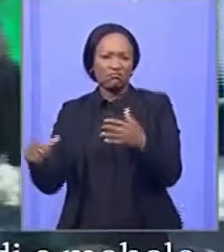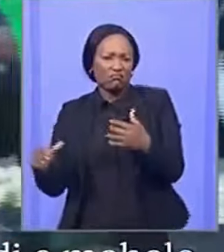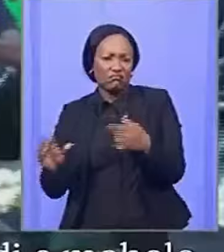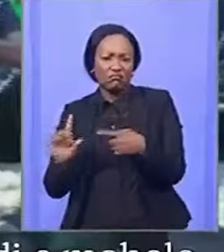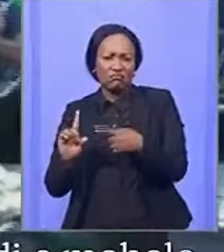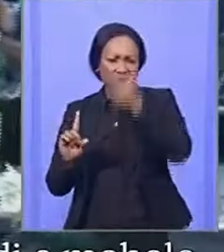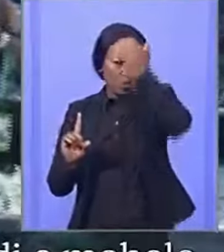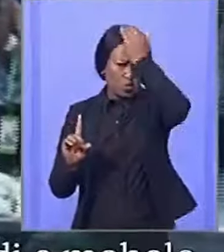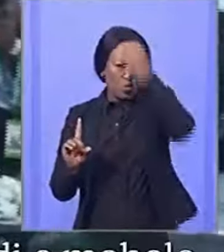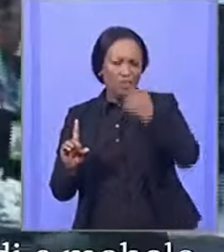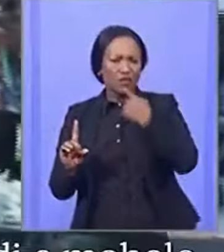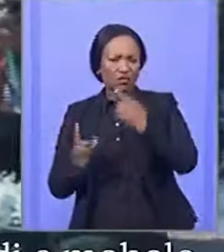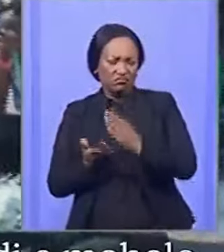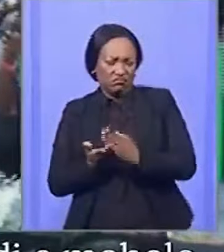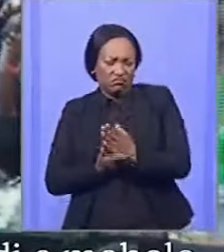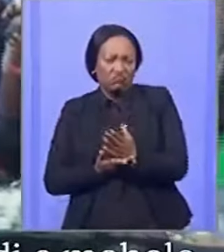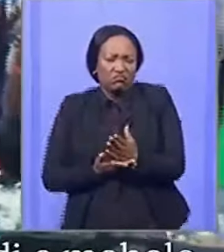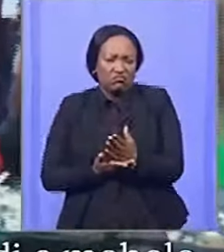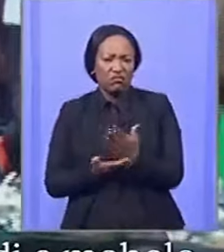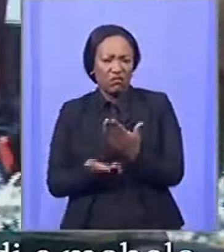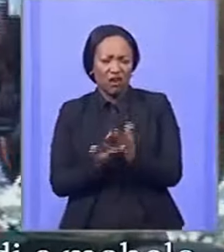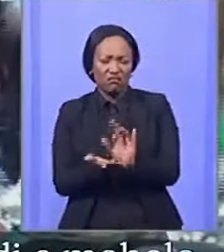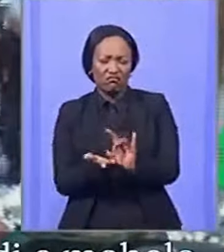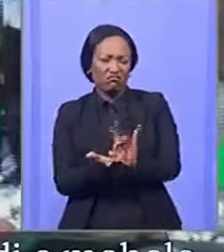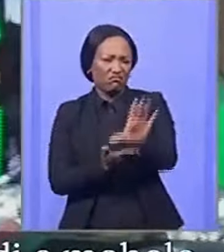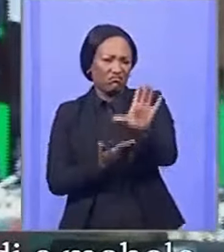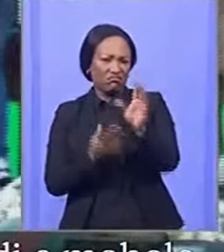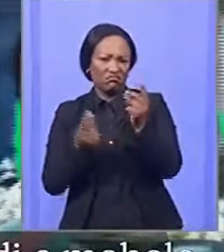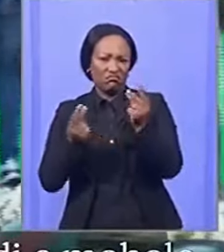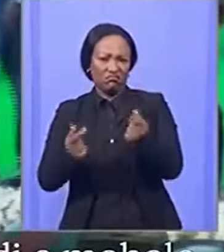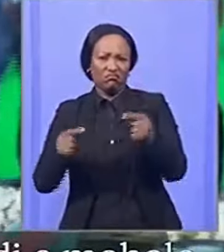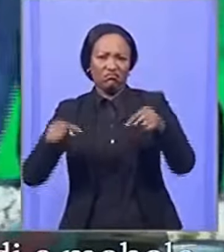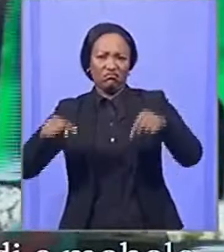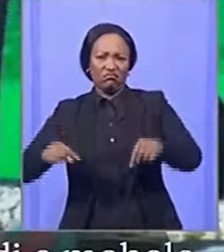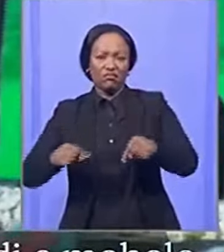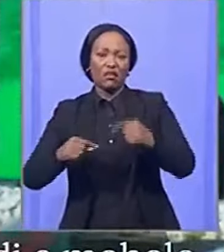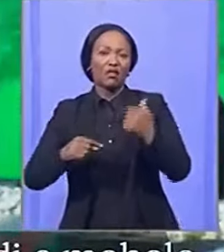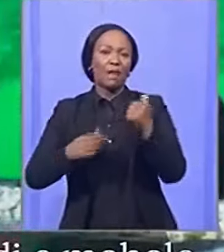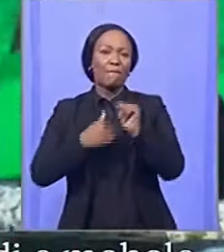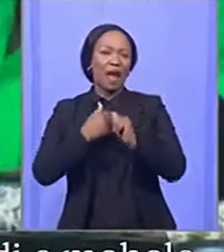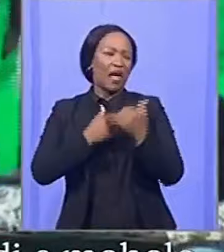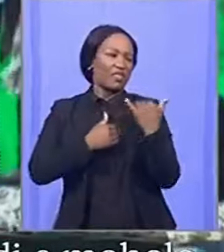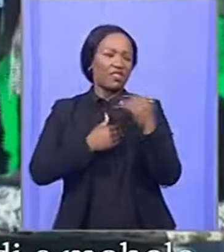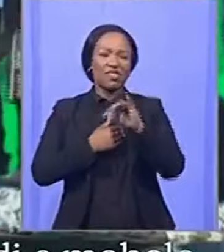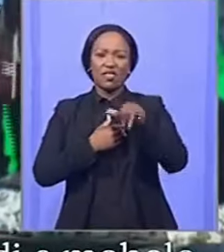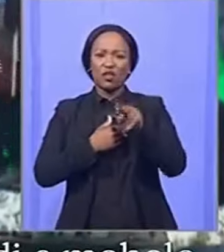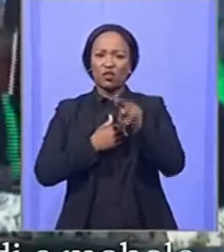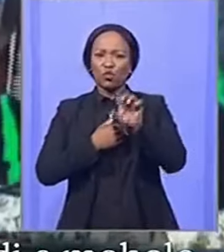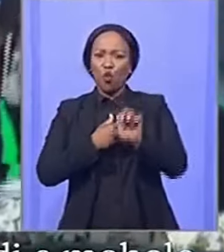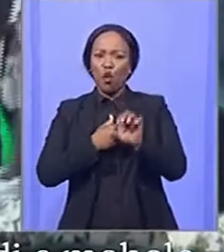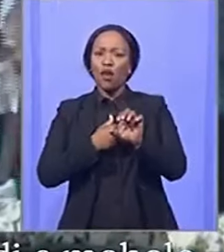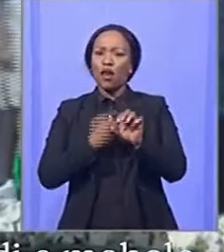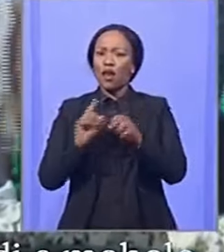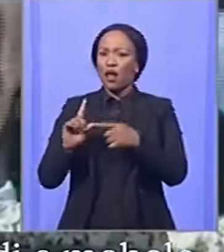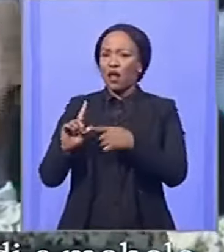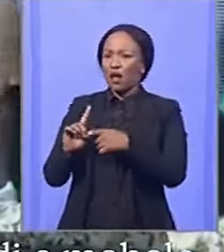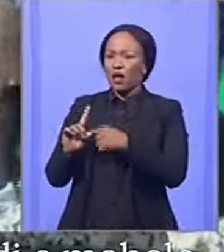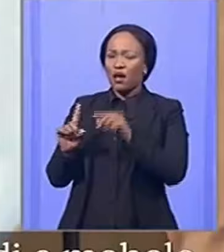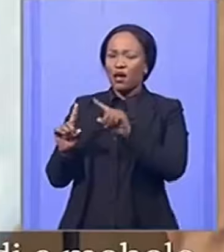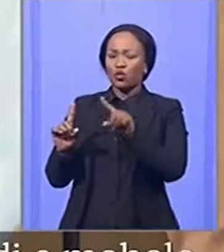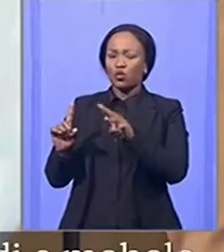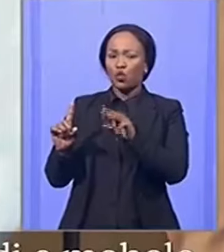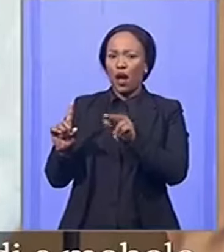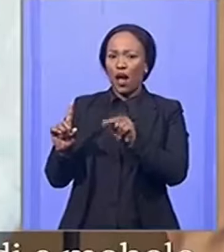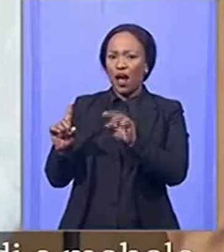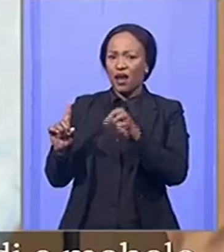leleka Zwane ka ho panya ha leihlo. Kgweding ya Phuptjane Zwane o ile a itokolla mokgenga mo a neng a bolela ha mosebetsi